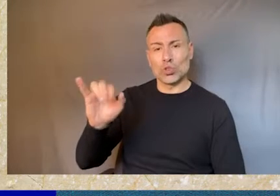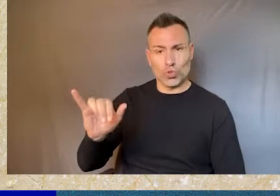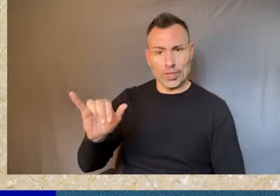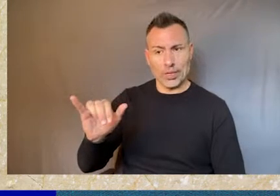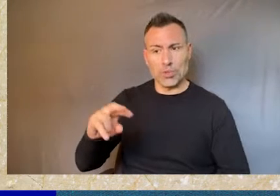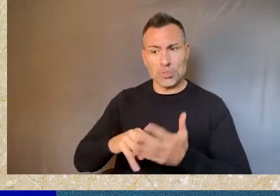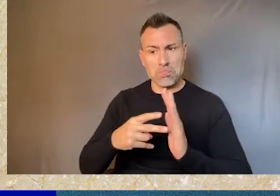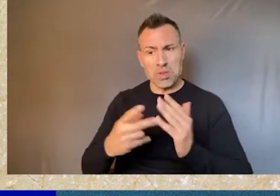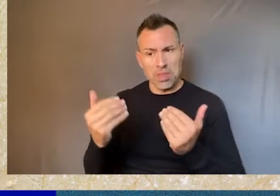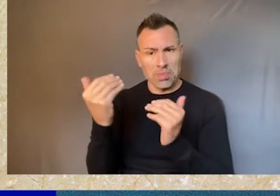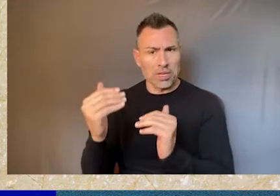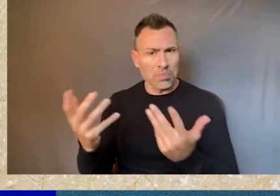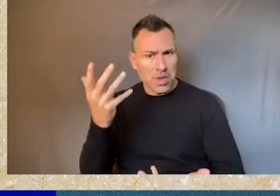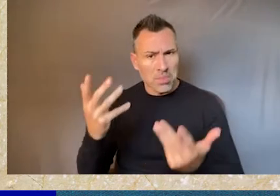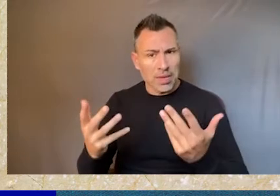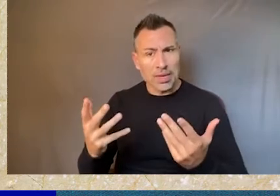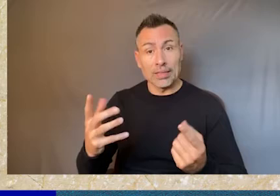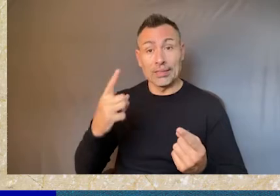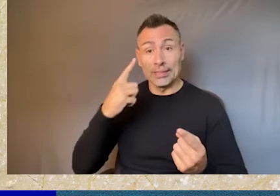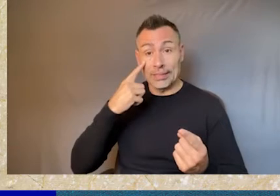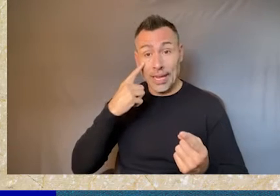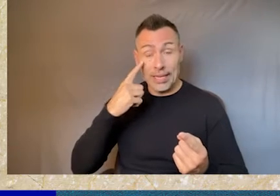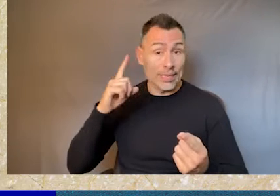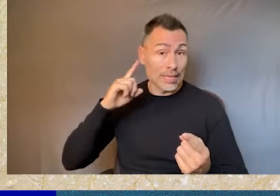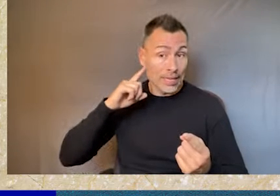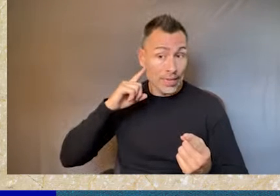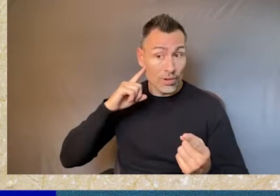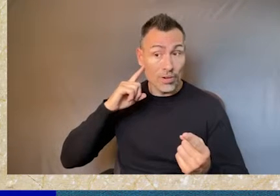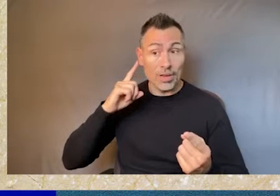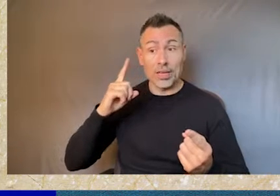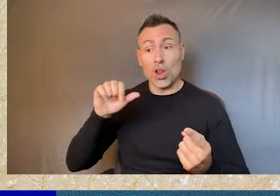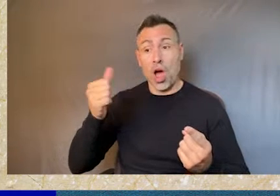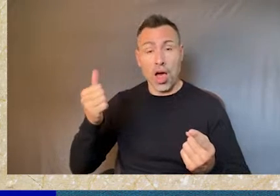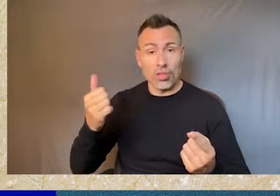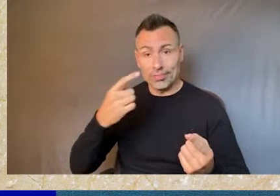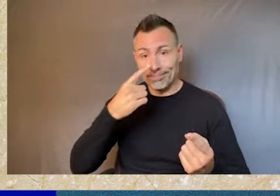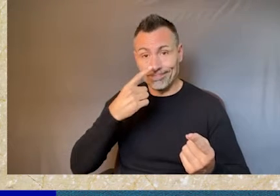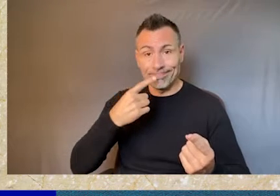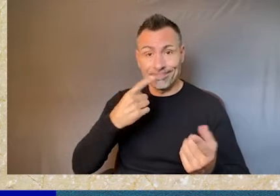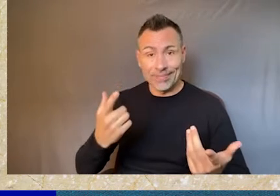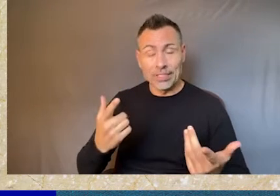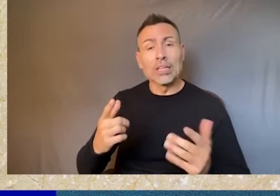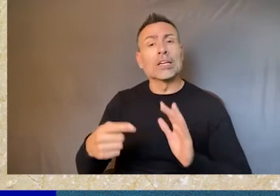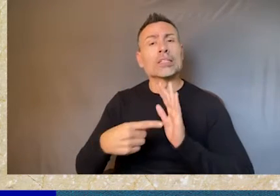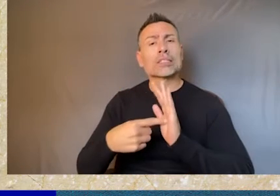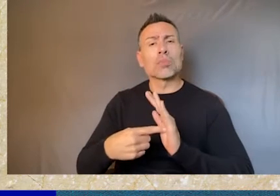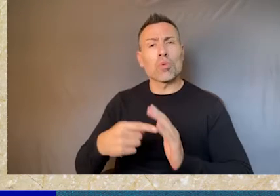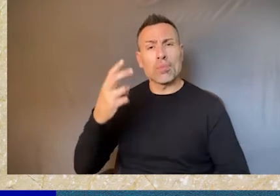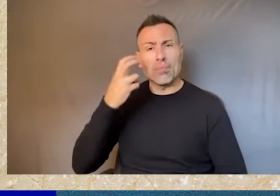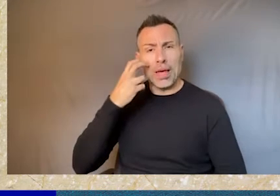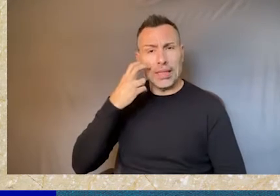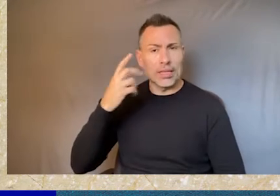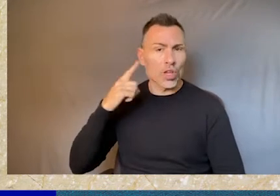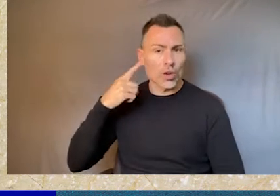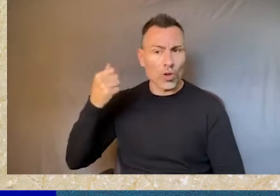blindness and hearing loss. And as you can see, you can notice the different symbols of accessibility on the slide for each of the